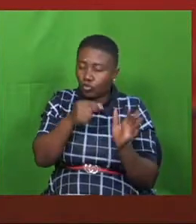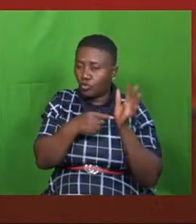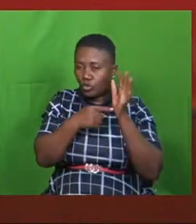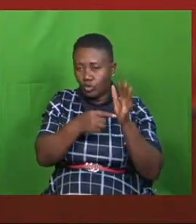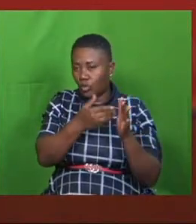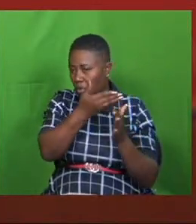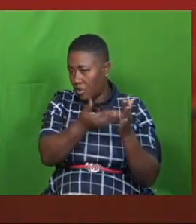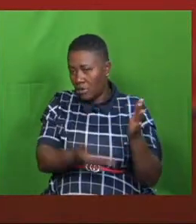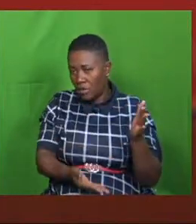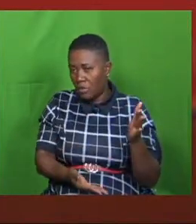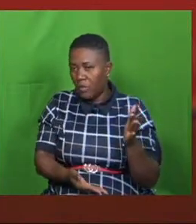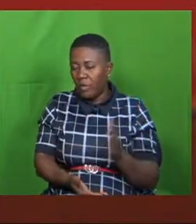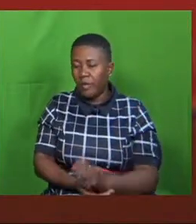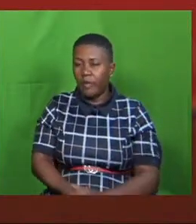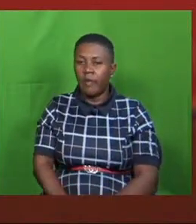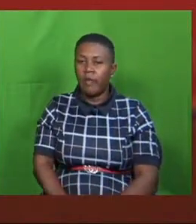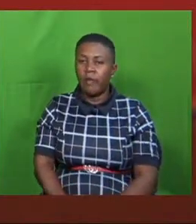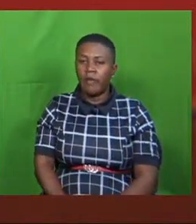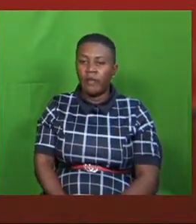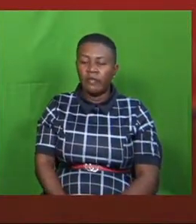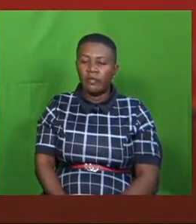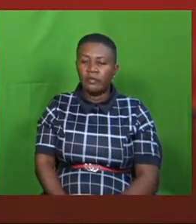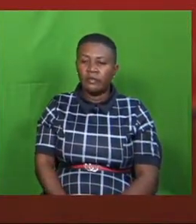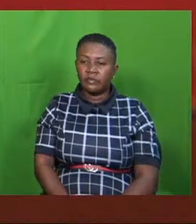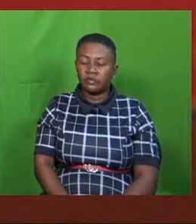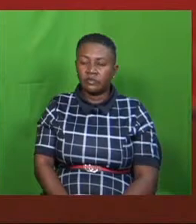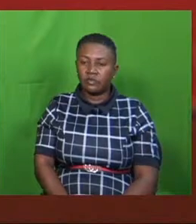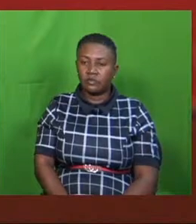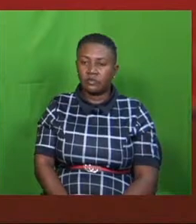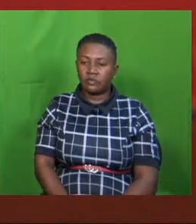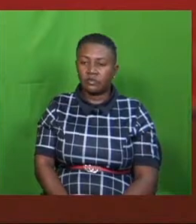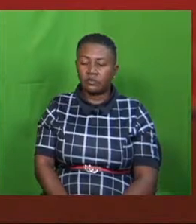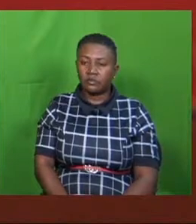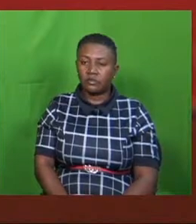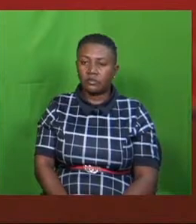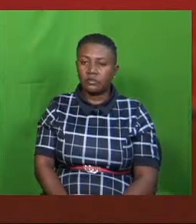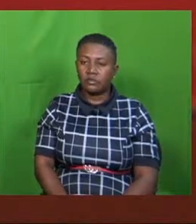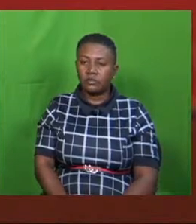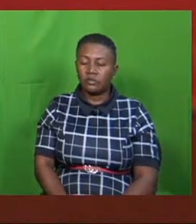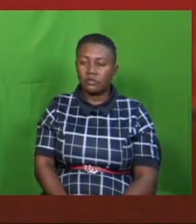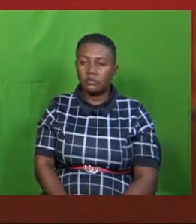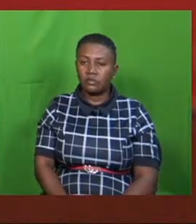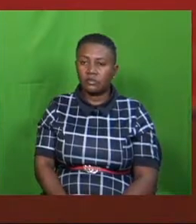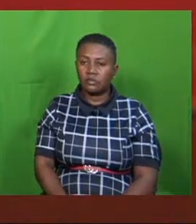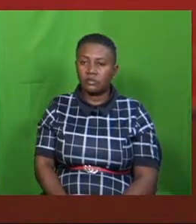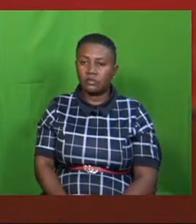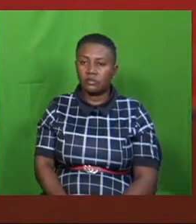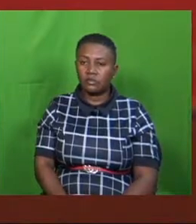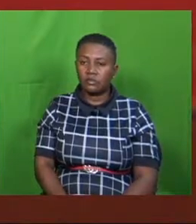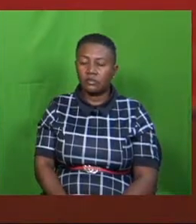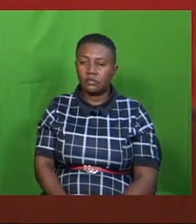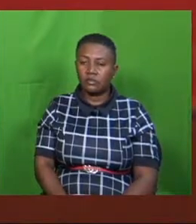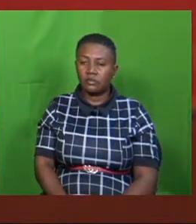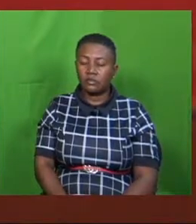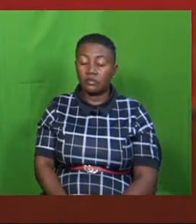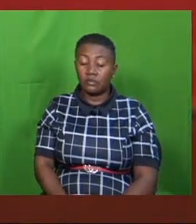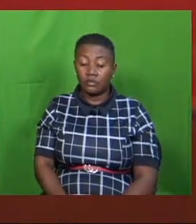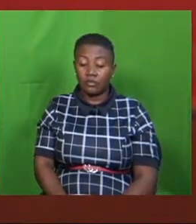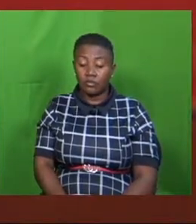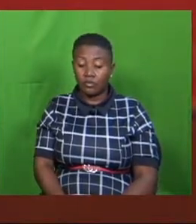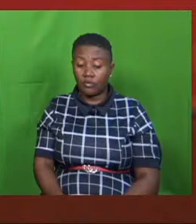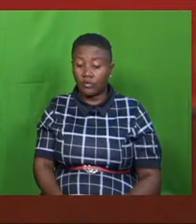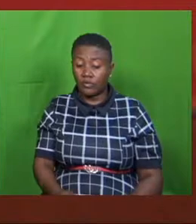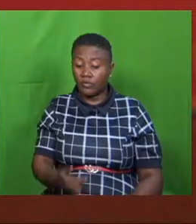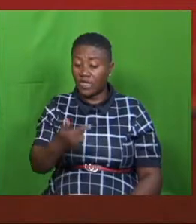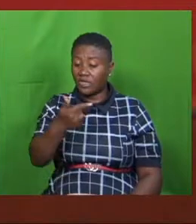Yes, ranking for finance. Thank you, Mr. Speaker. Mr. Speaker, for emphasis, the Ghana Infrastructure and